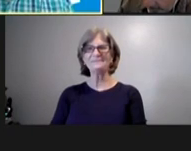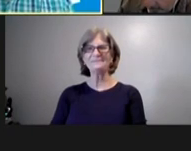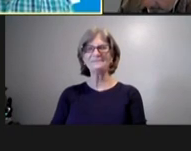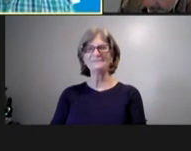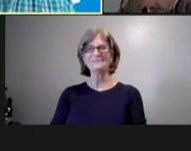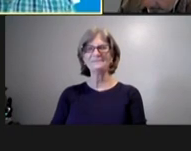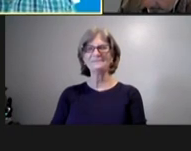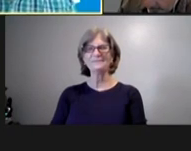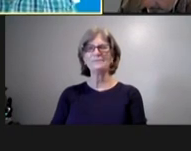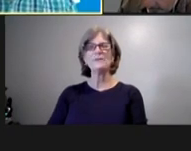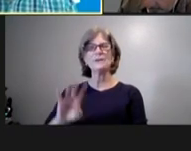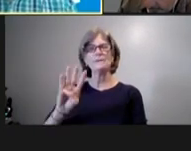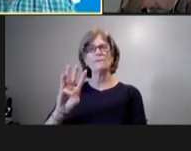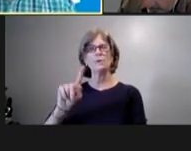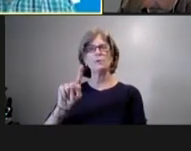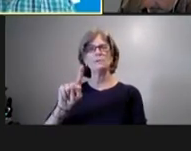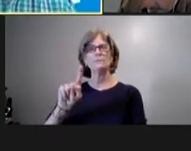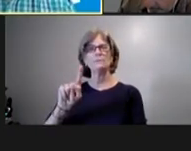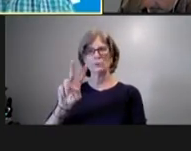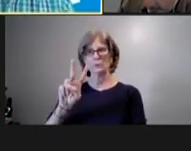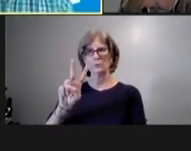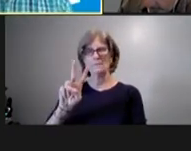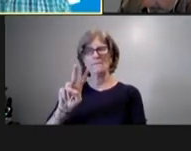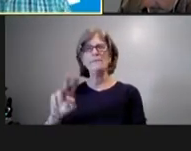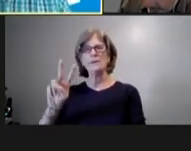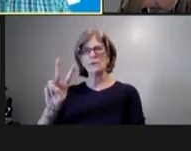Yeah, the phone number is